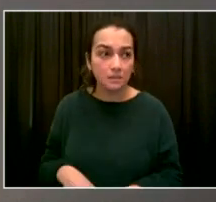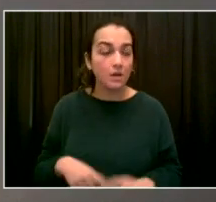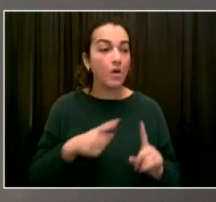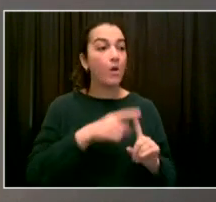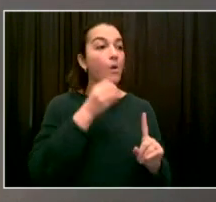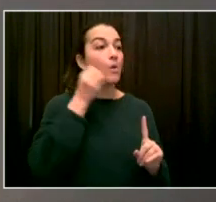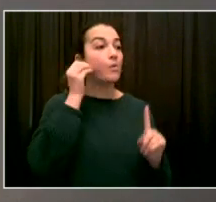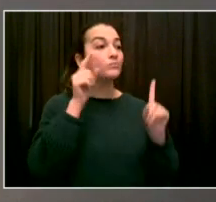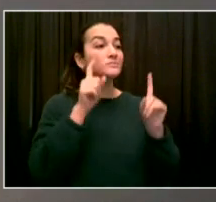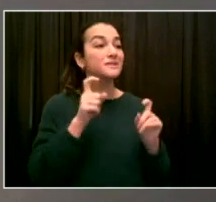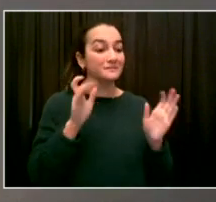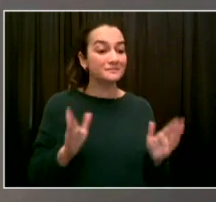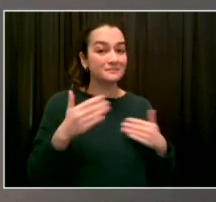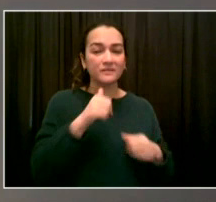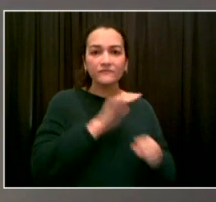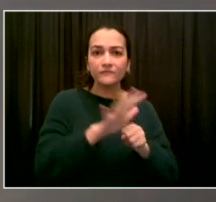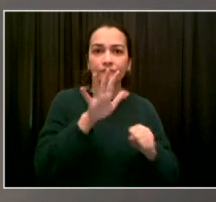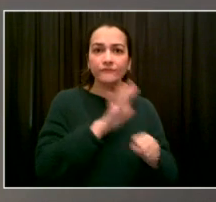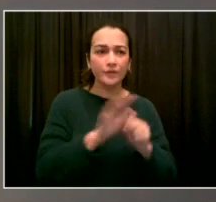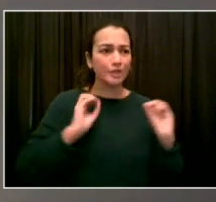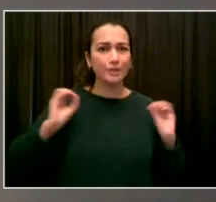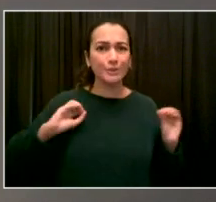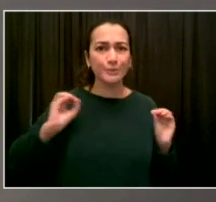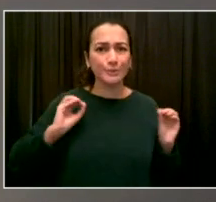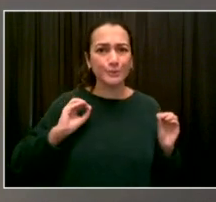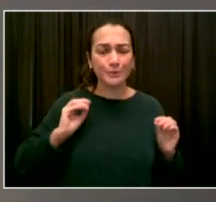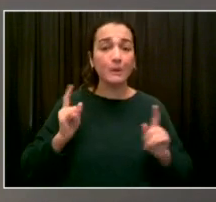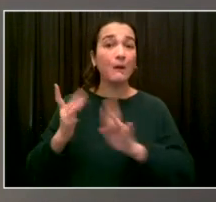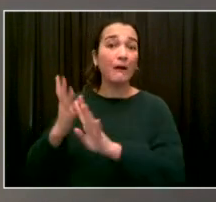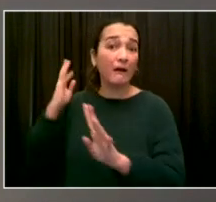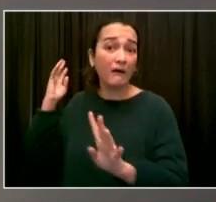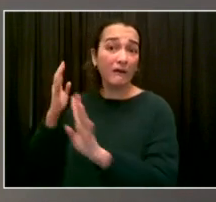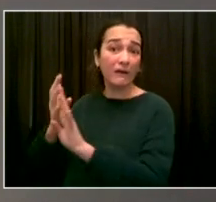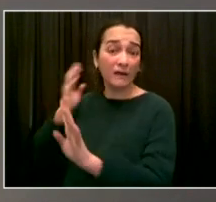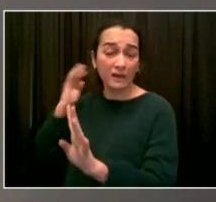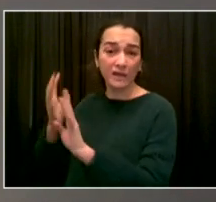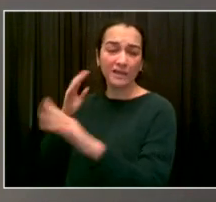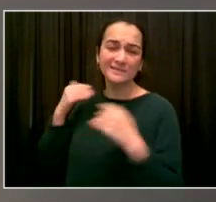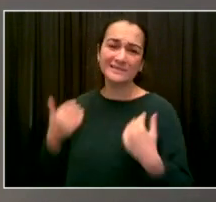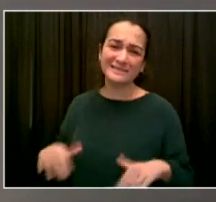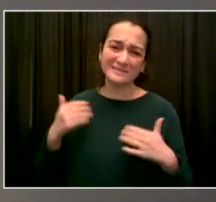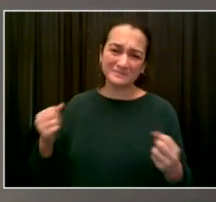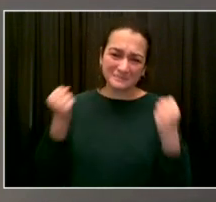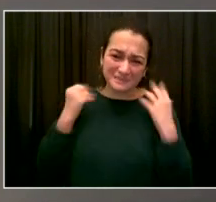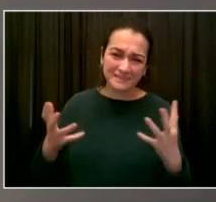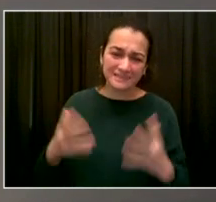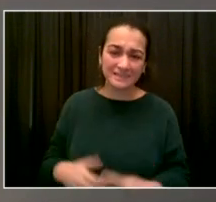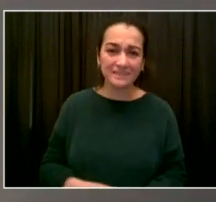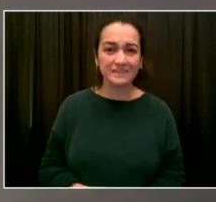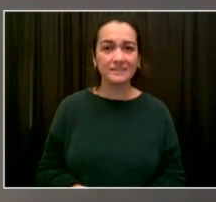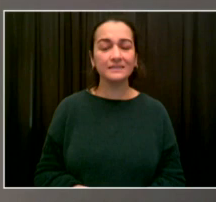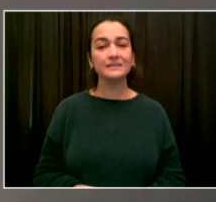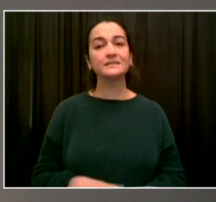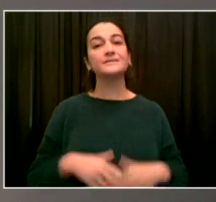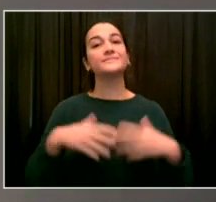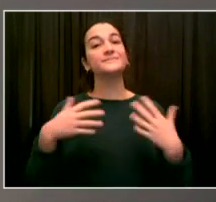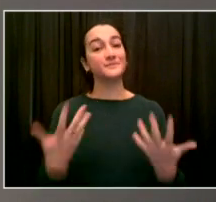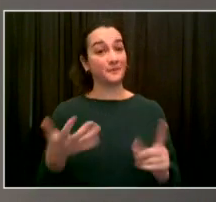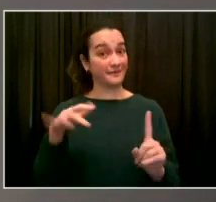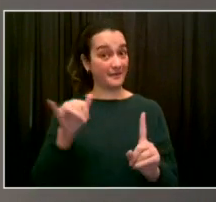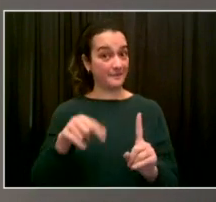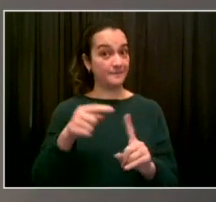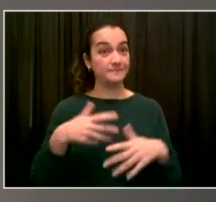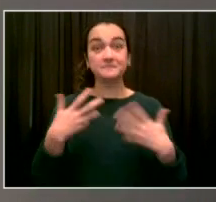today, we are expanding hours on all our health and hospital sites from 7 a.m. to 7